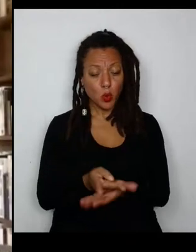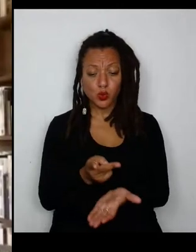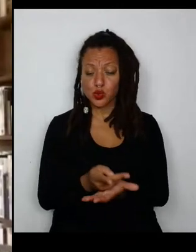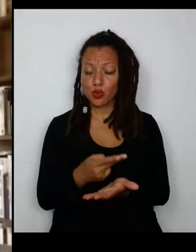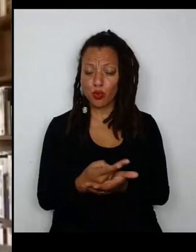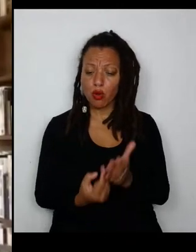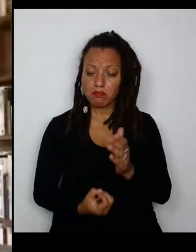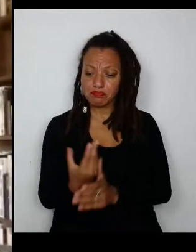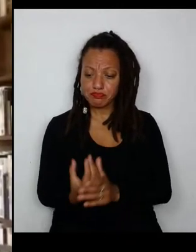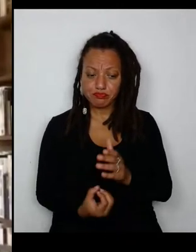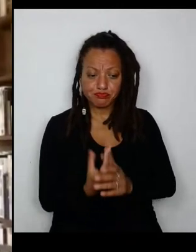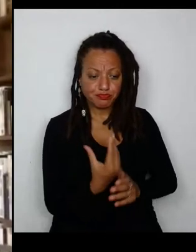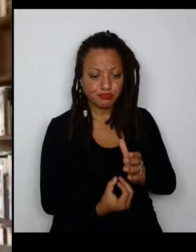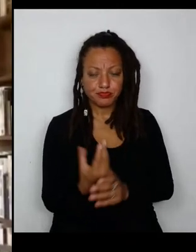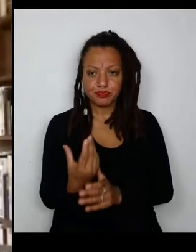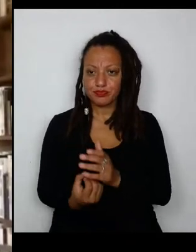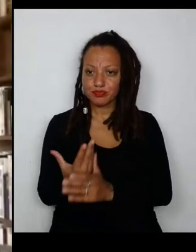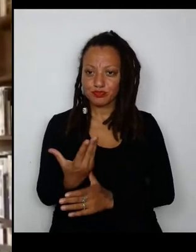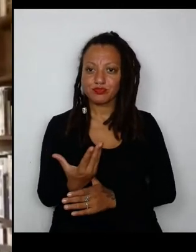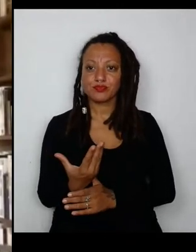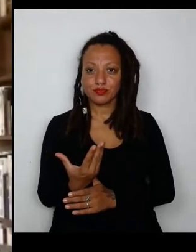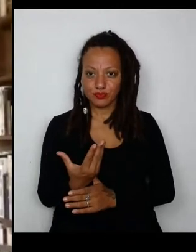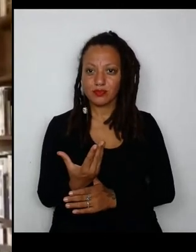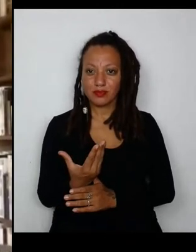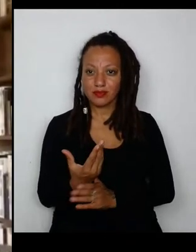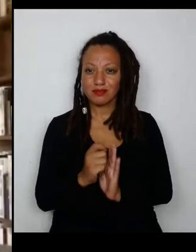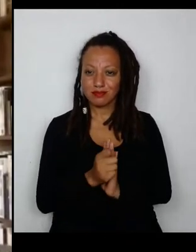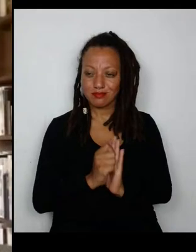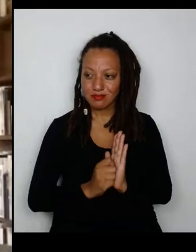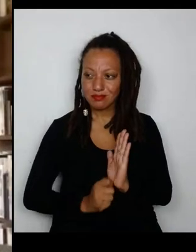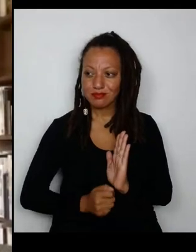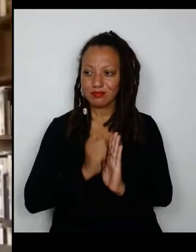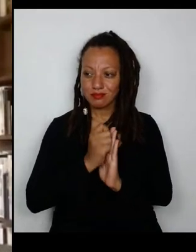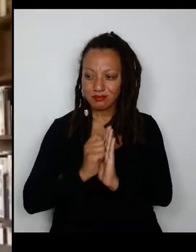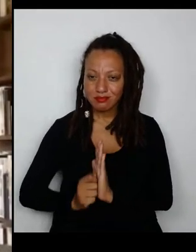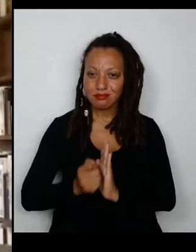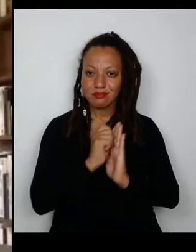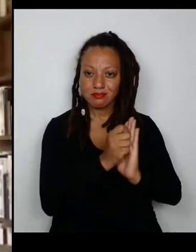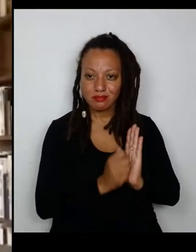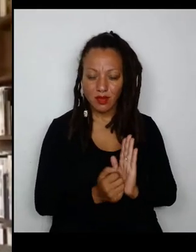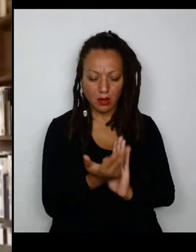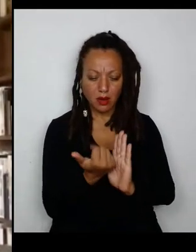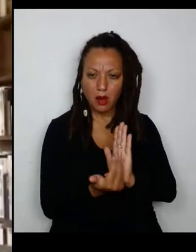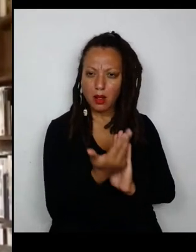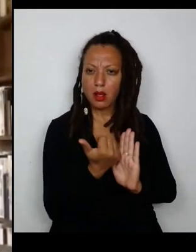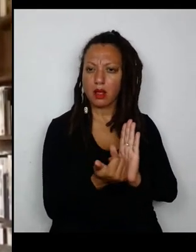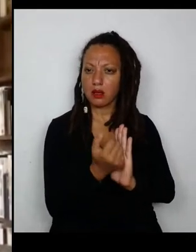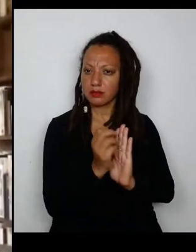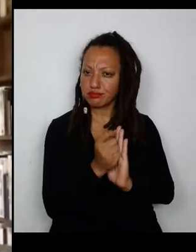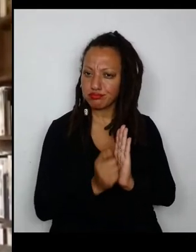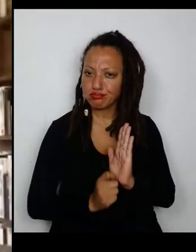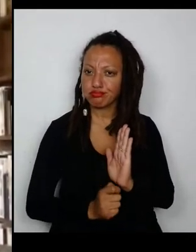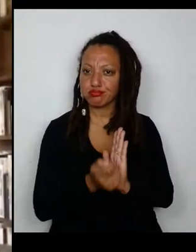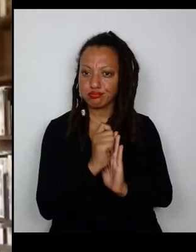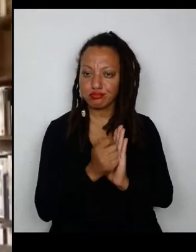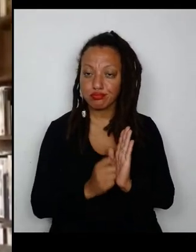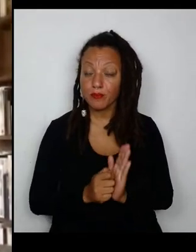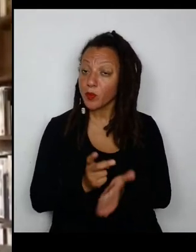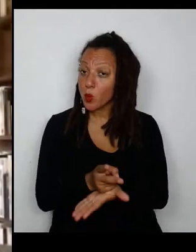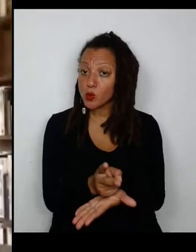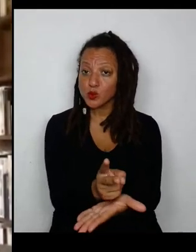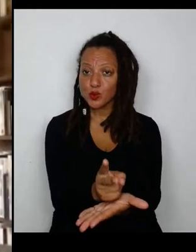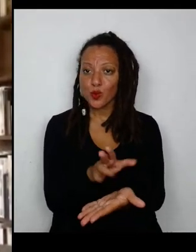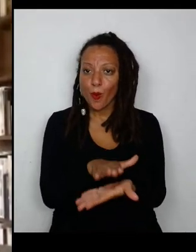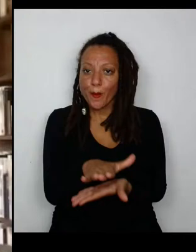illustrated manuscripts as well as uh continuing to publish journalism or